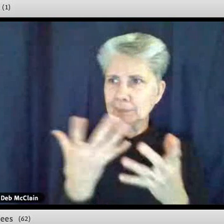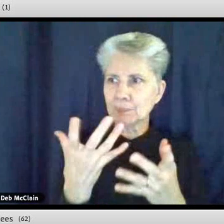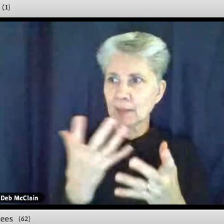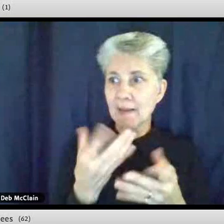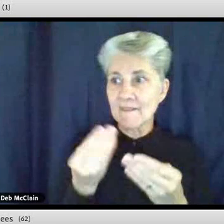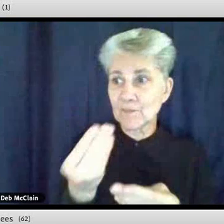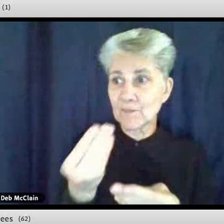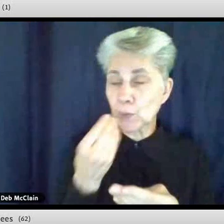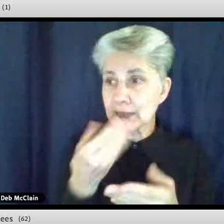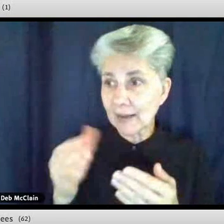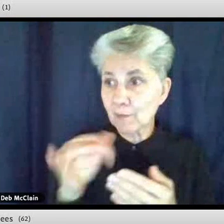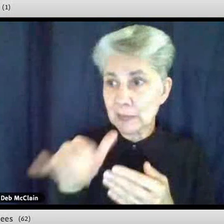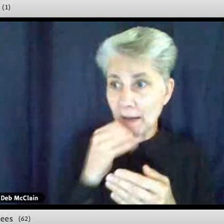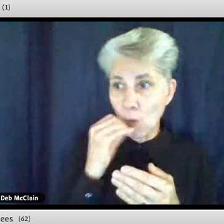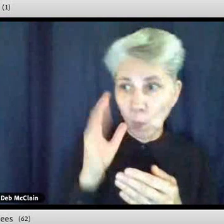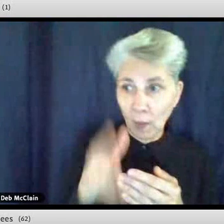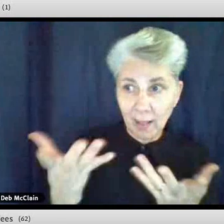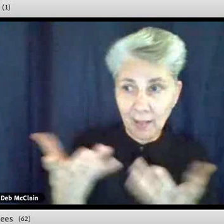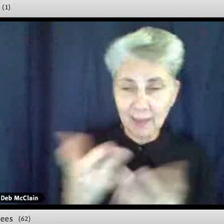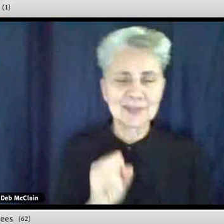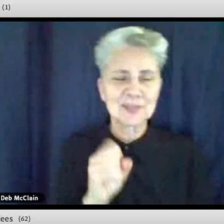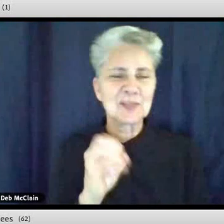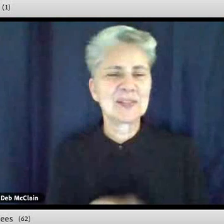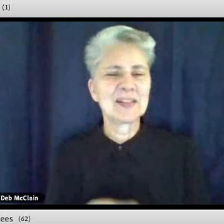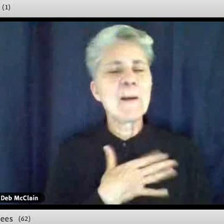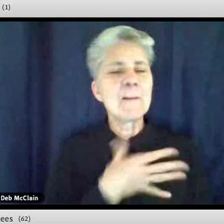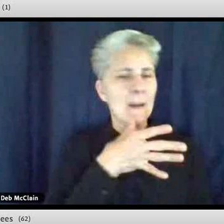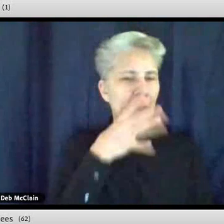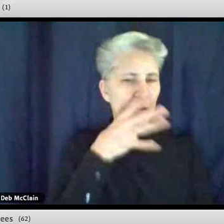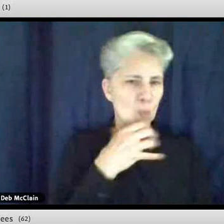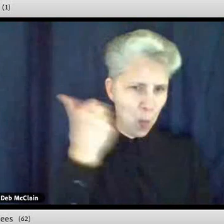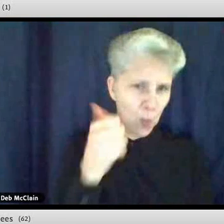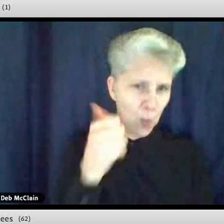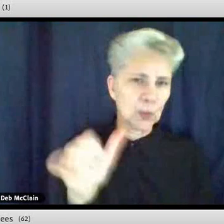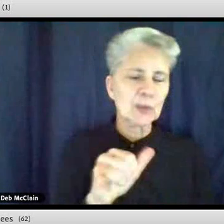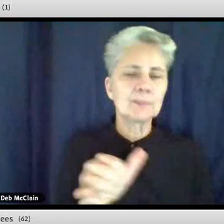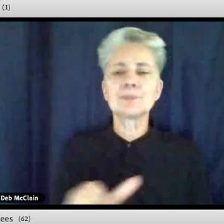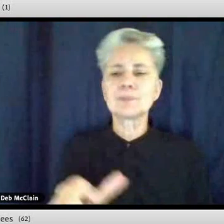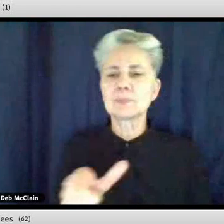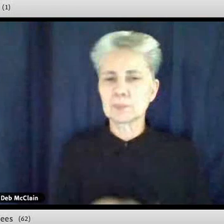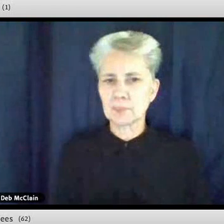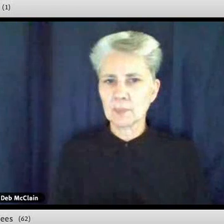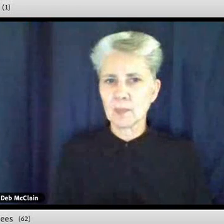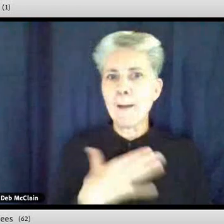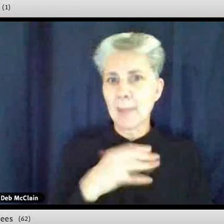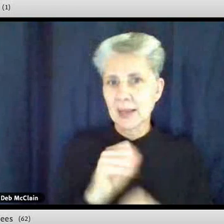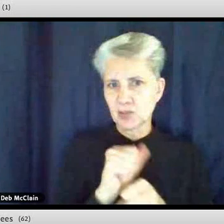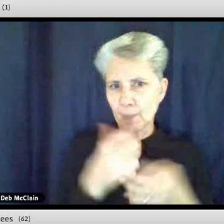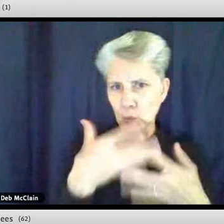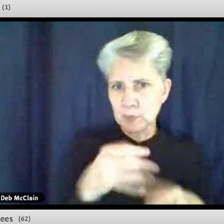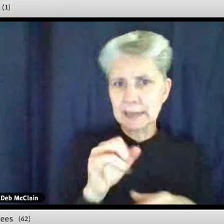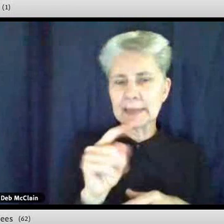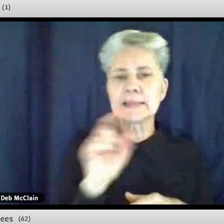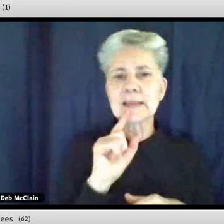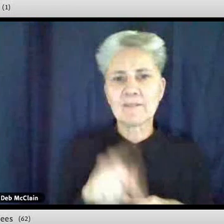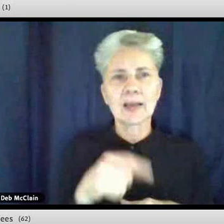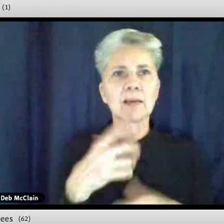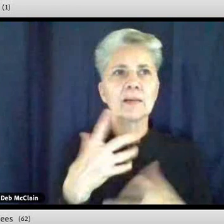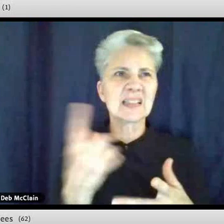independent. So we're trying to figure out if we can get, if we get food delivered, if she would stay home. My parents are